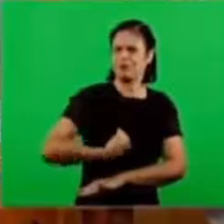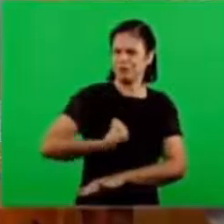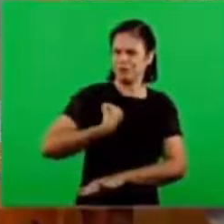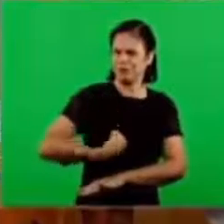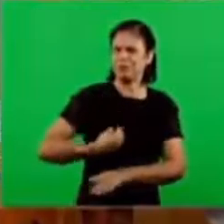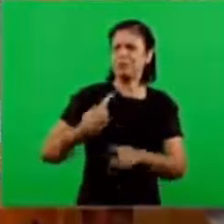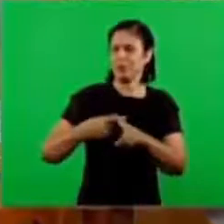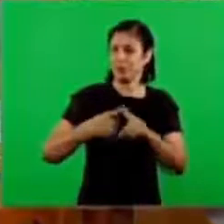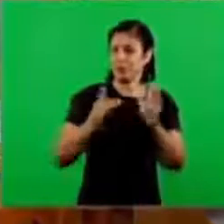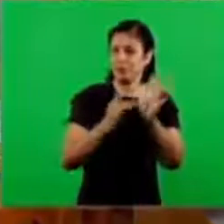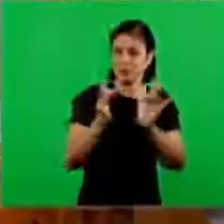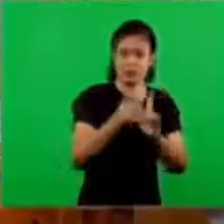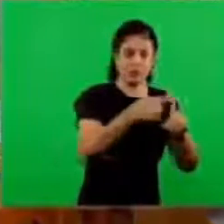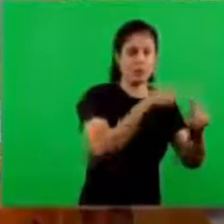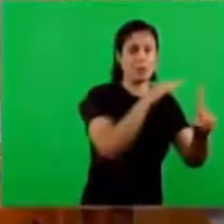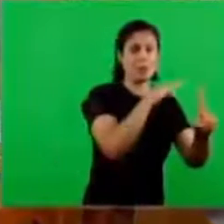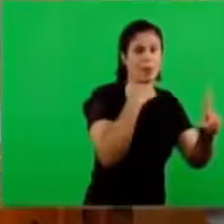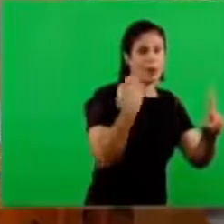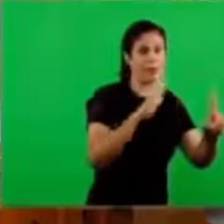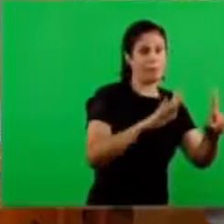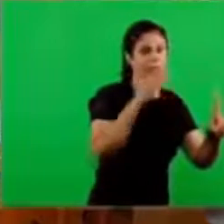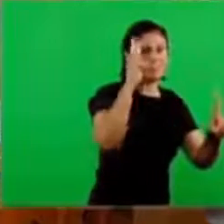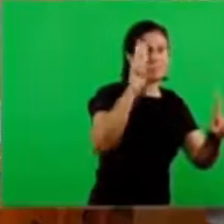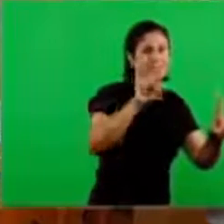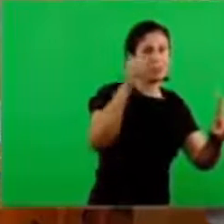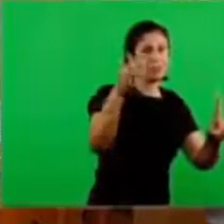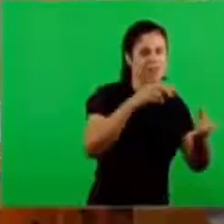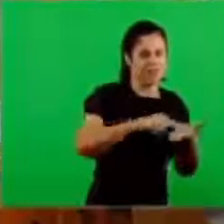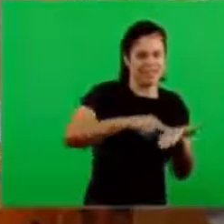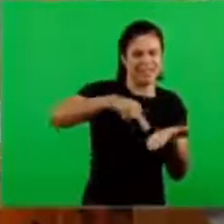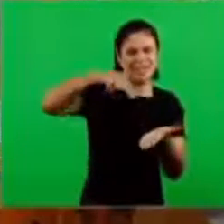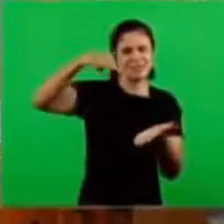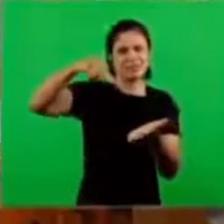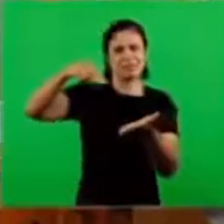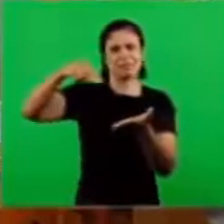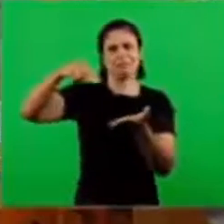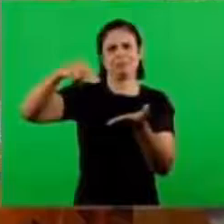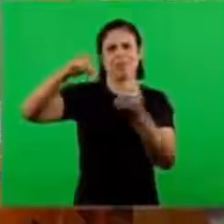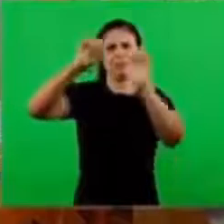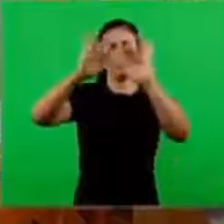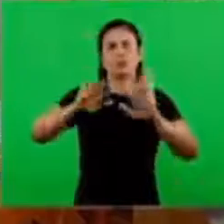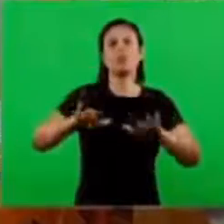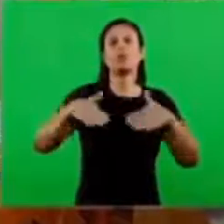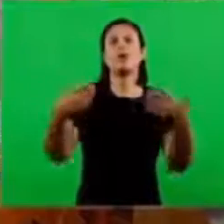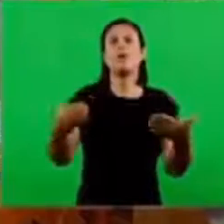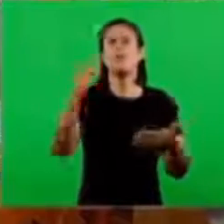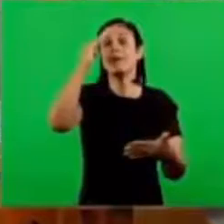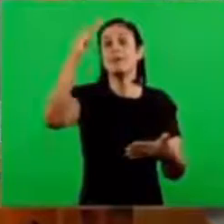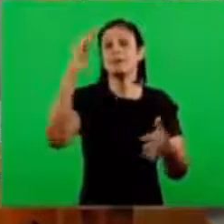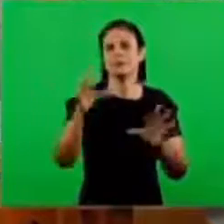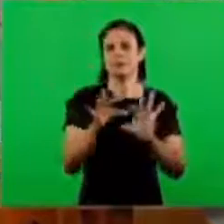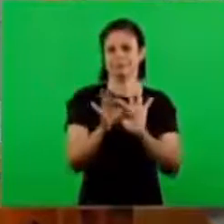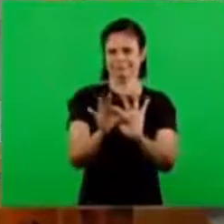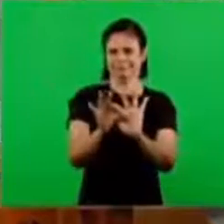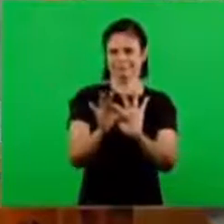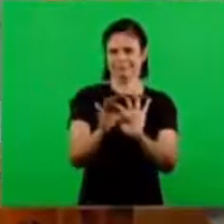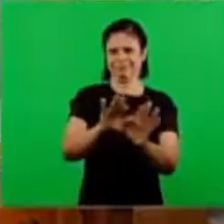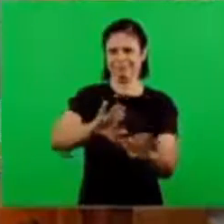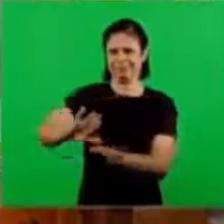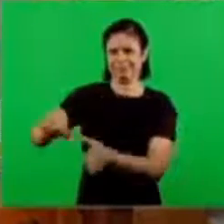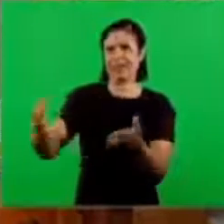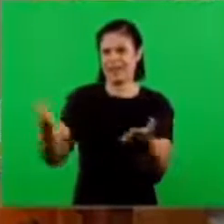because Jesus died and was resurrected to give us this blessing, which is the blessing of fellowship.